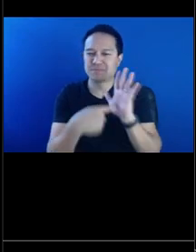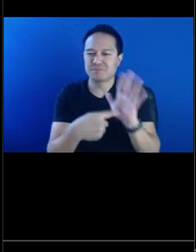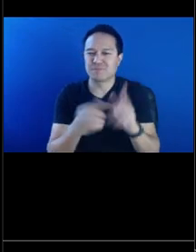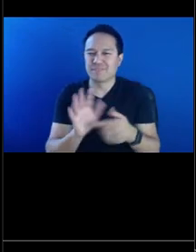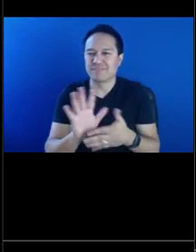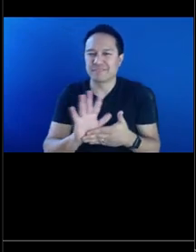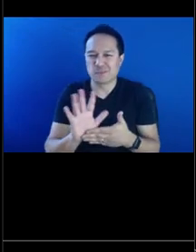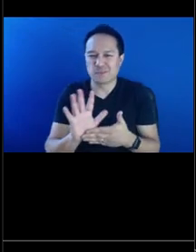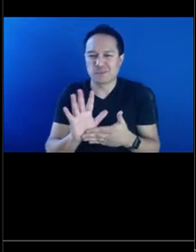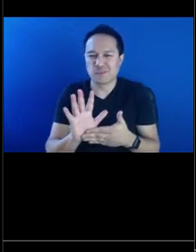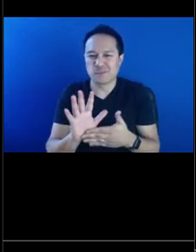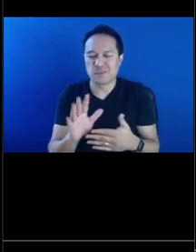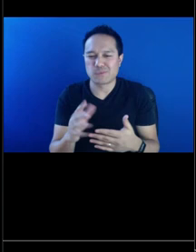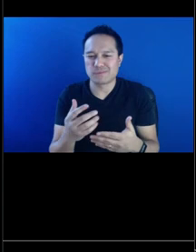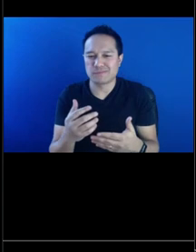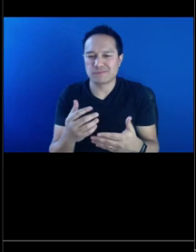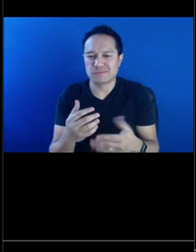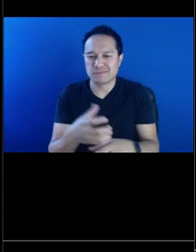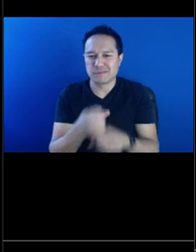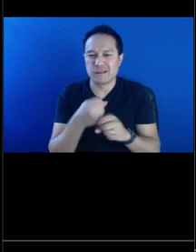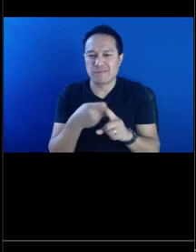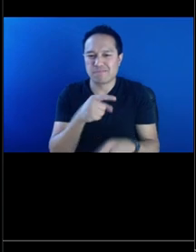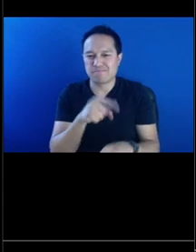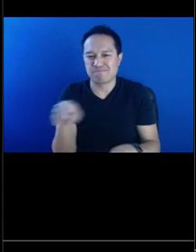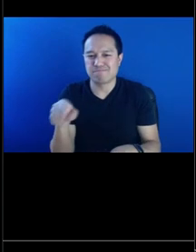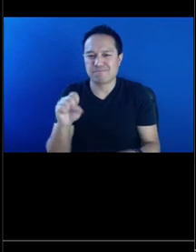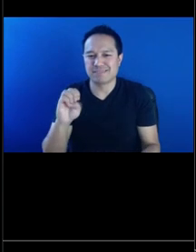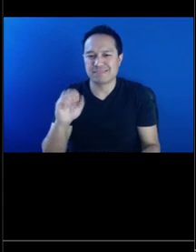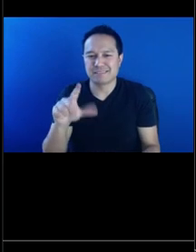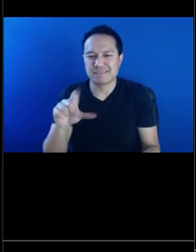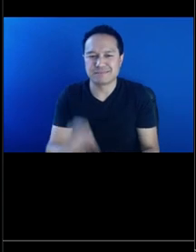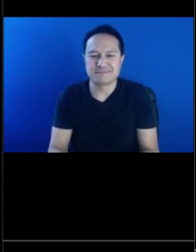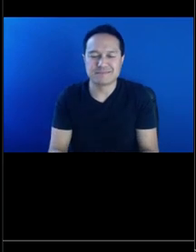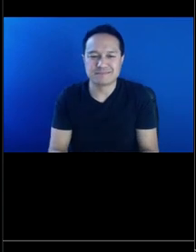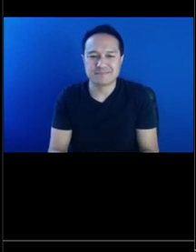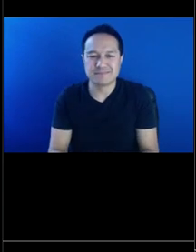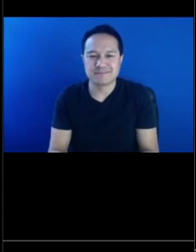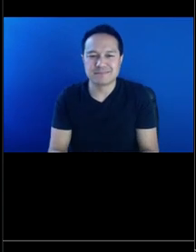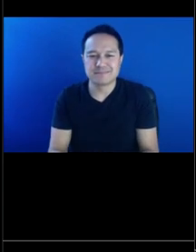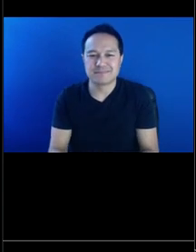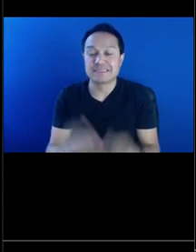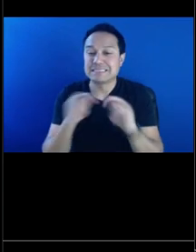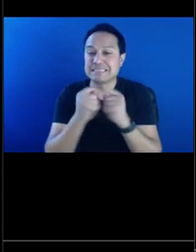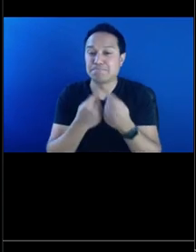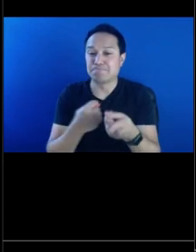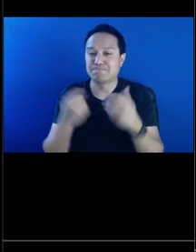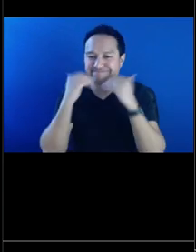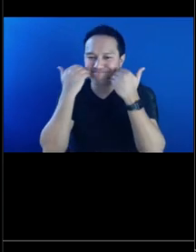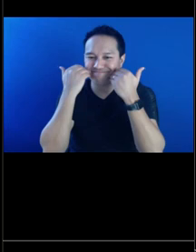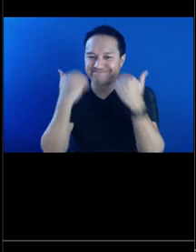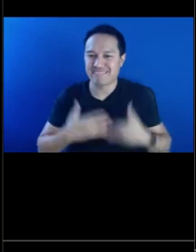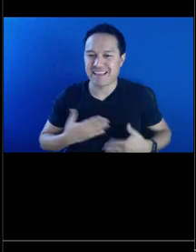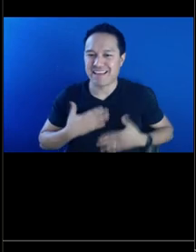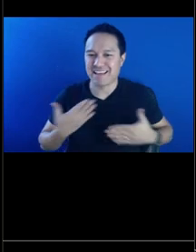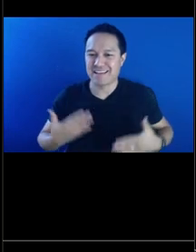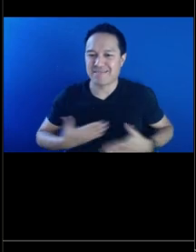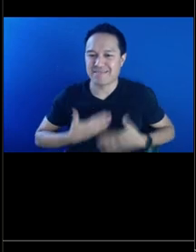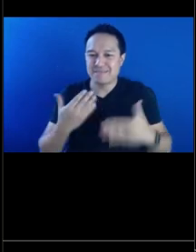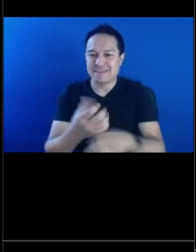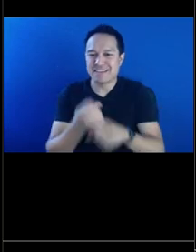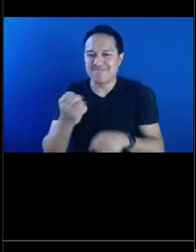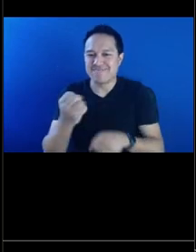we get from some of these seals. And this is our team, very, very happy whenever we get a camera back from the seals, because